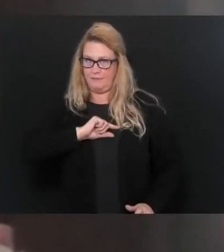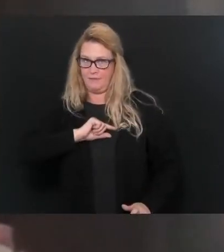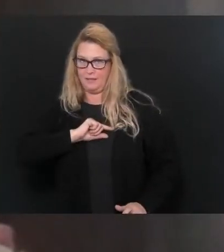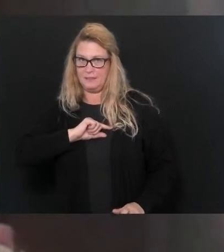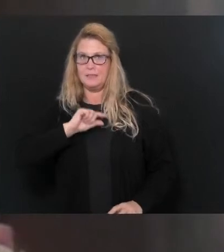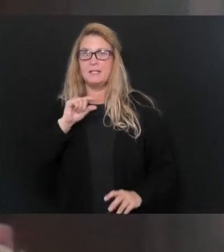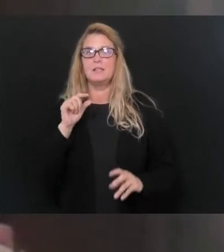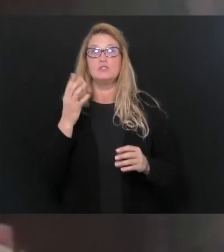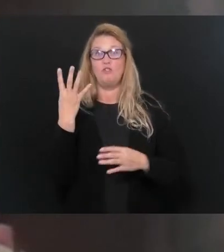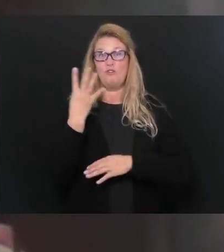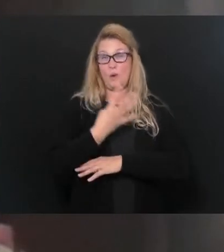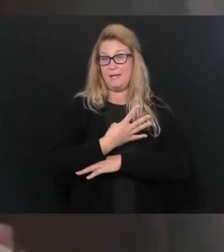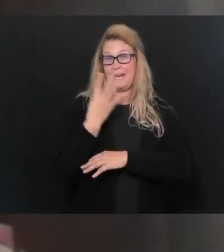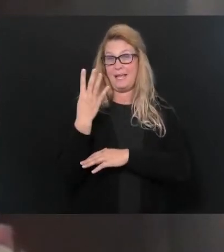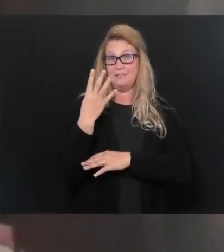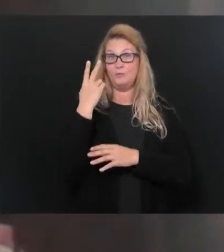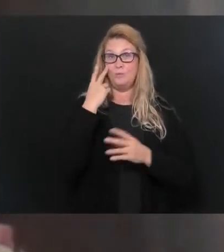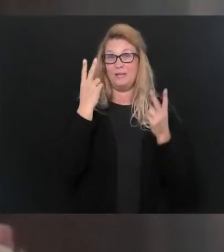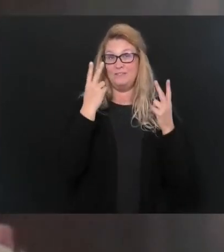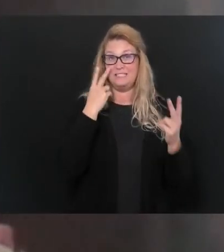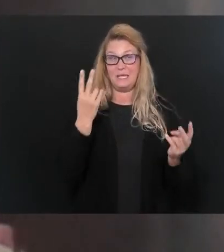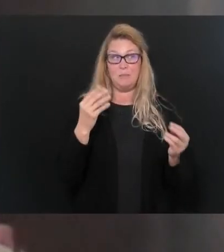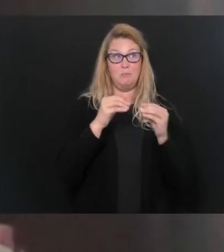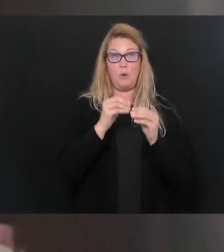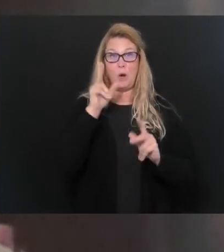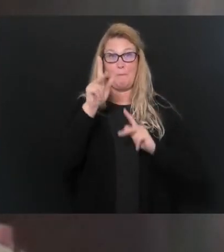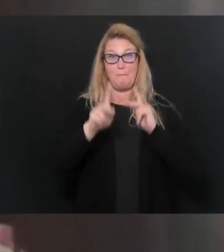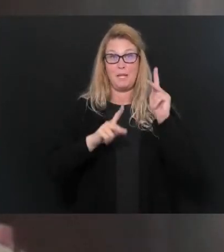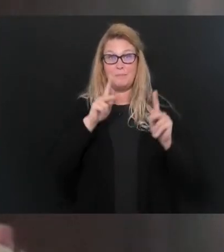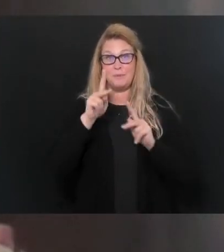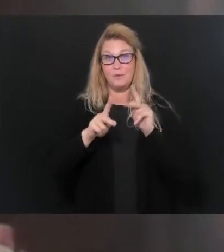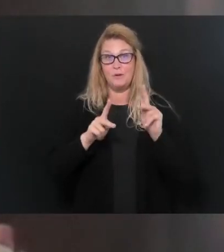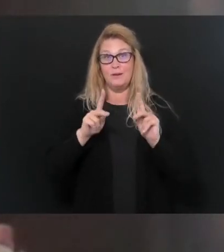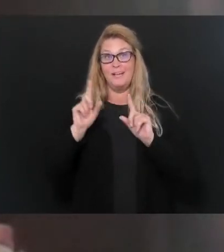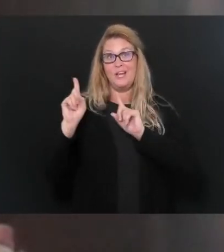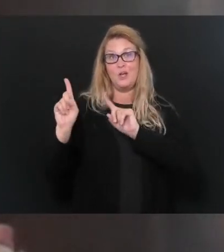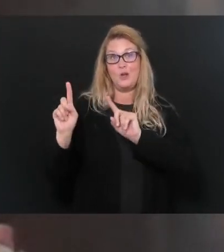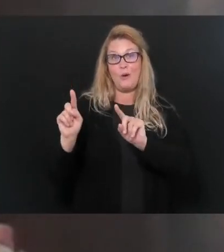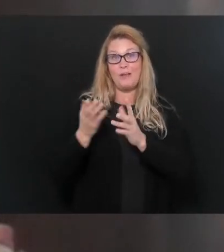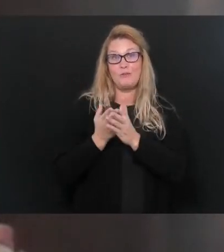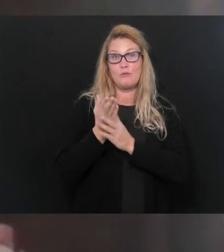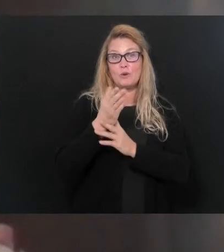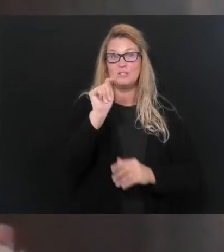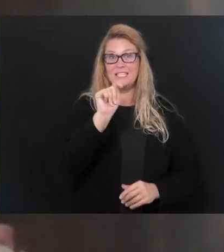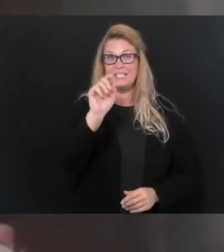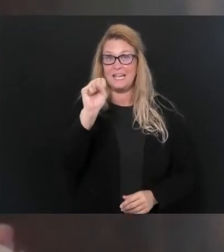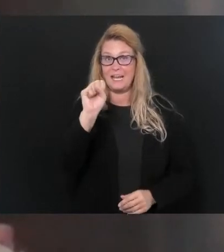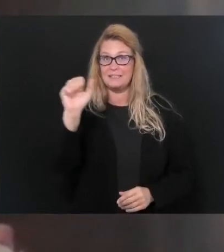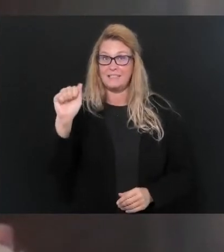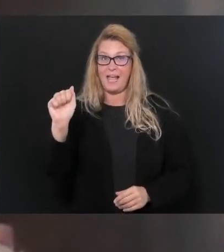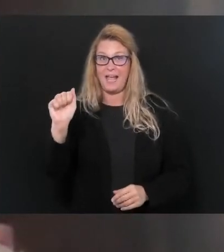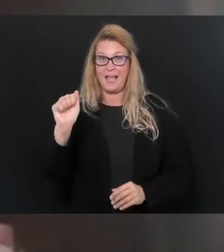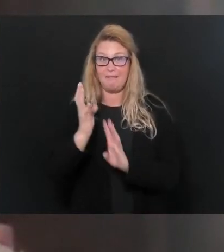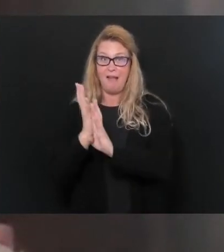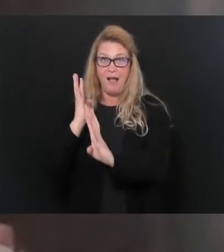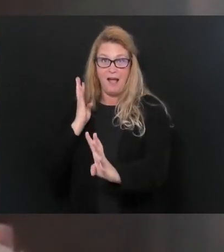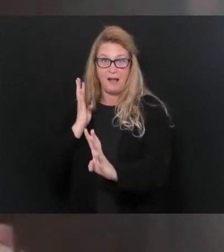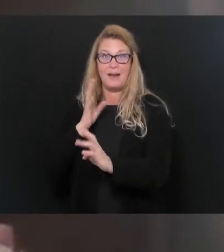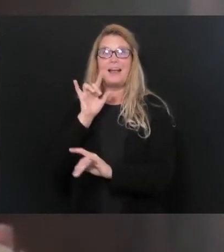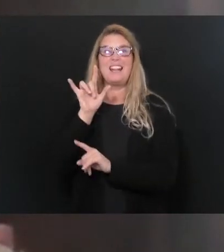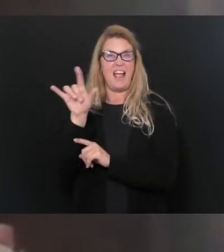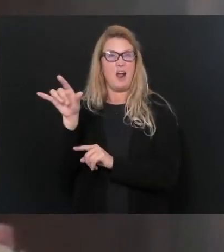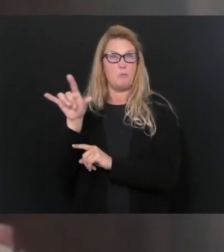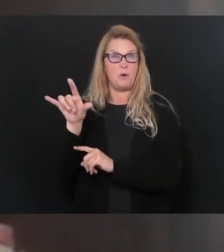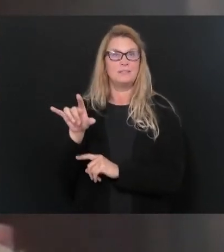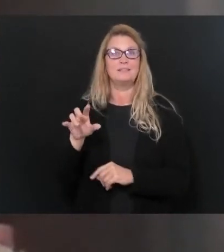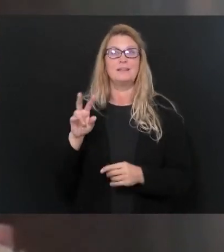the last 4 days, we've seen 1 million people a day go through our TSA lines and our airports. And this tells us that people